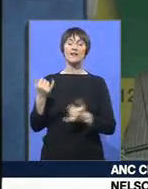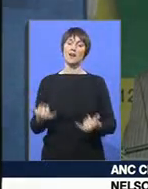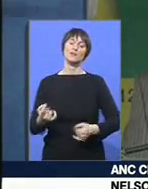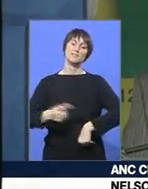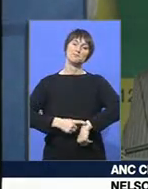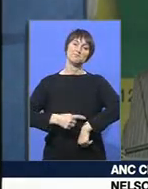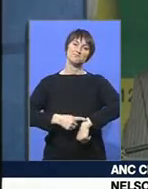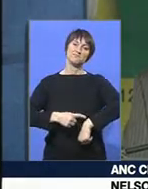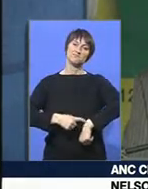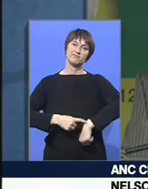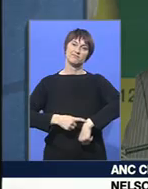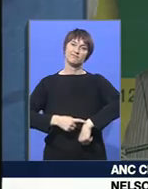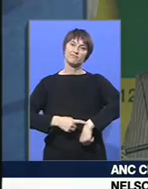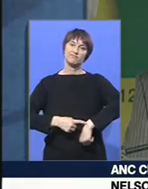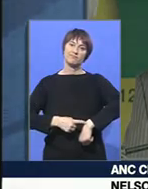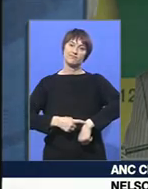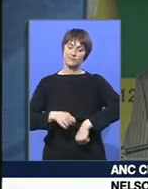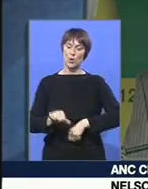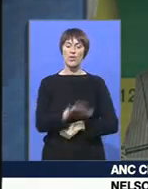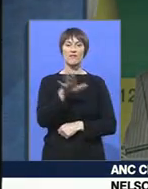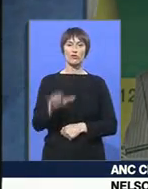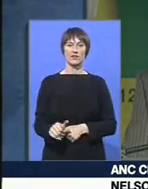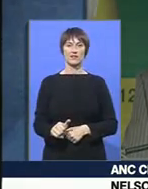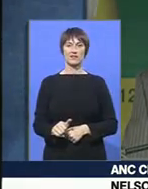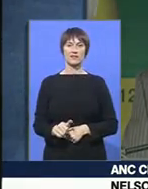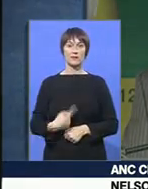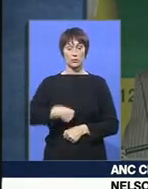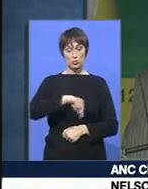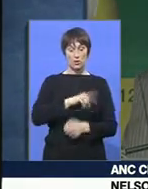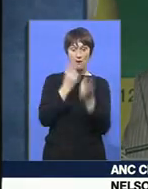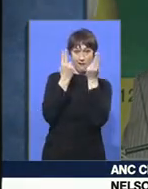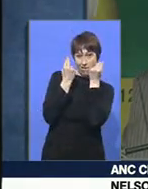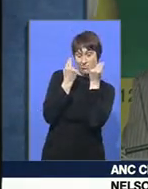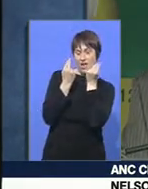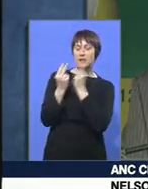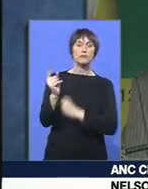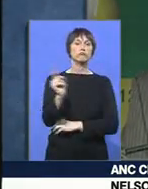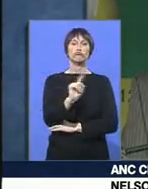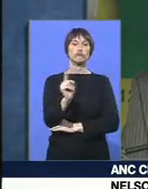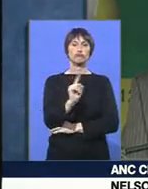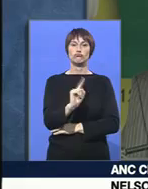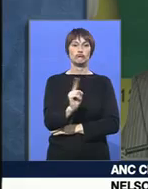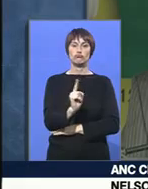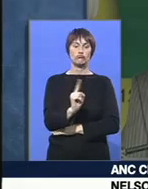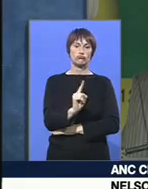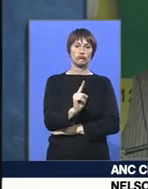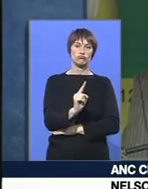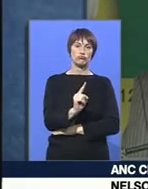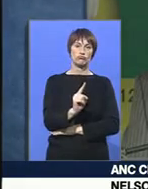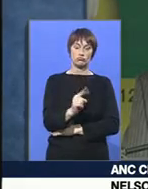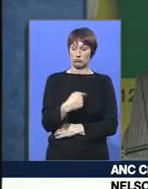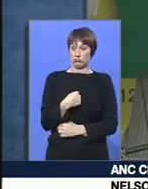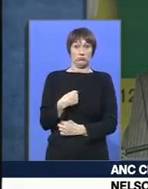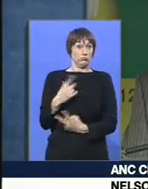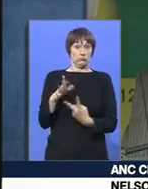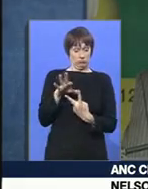come to South Africa. We shall not submit, and we have no